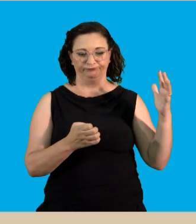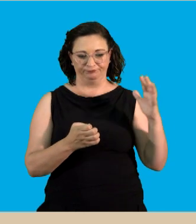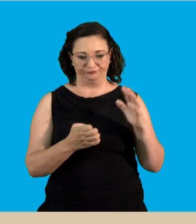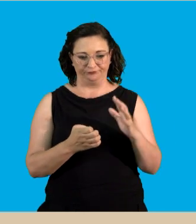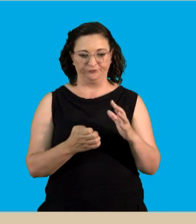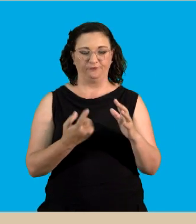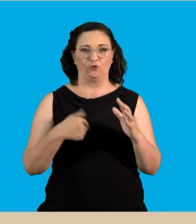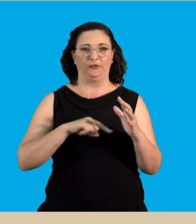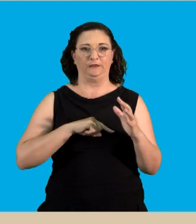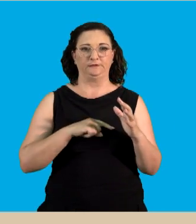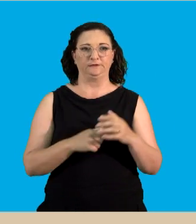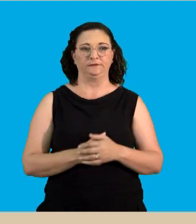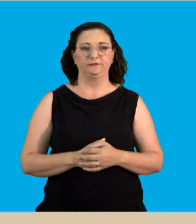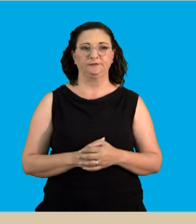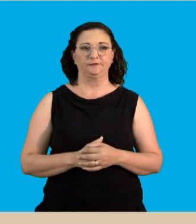reach us